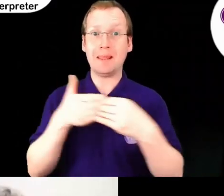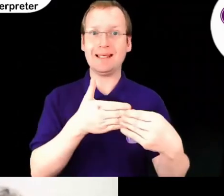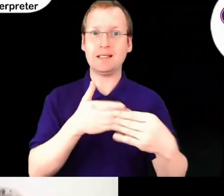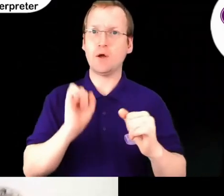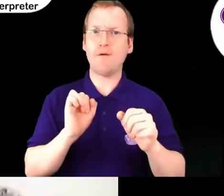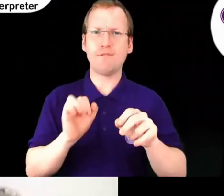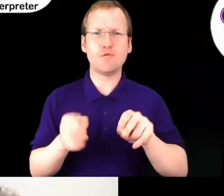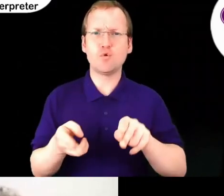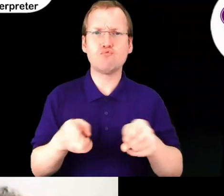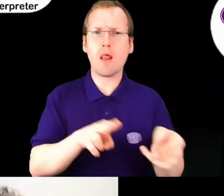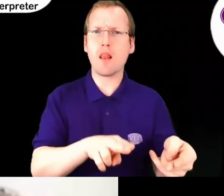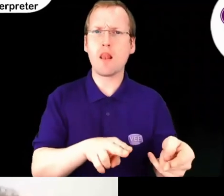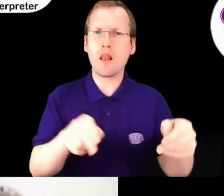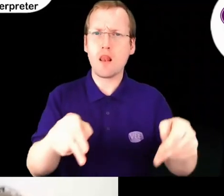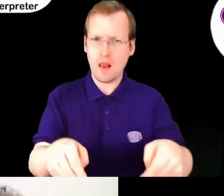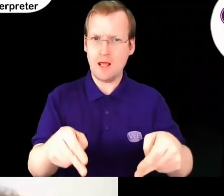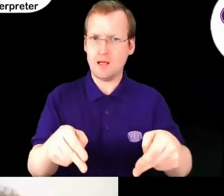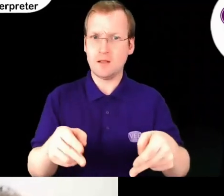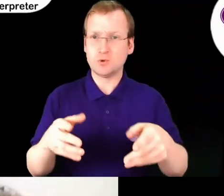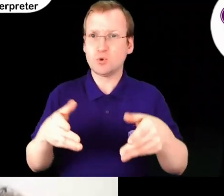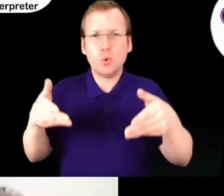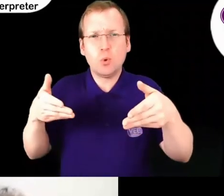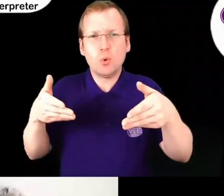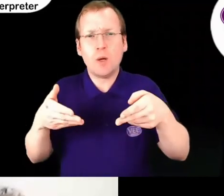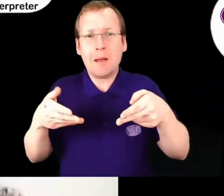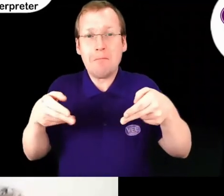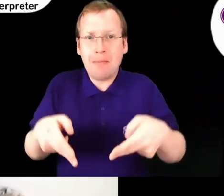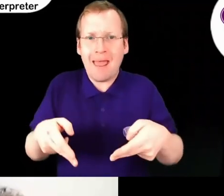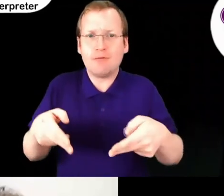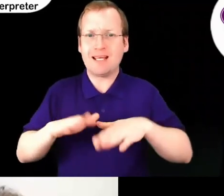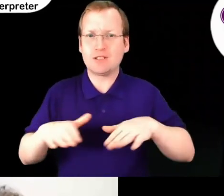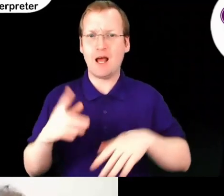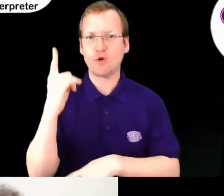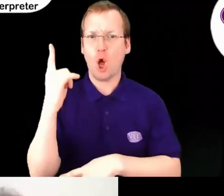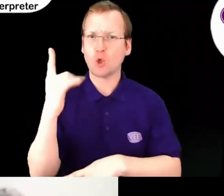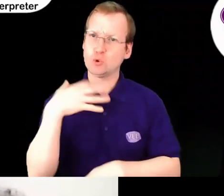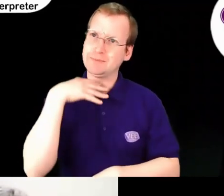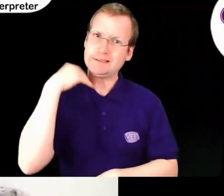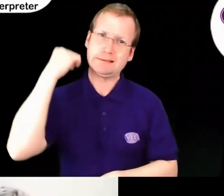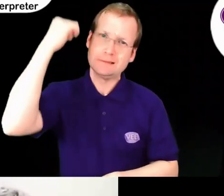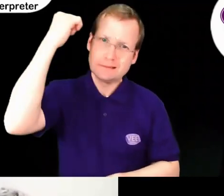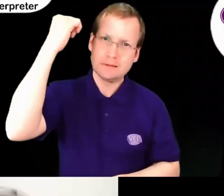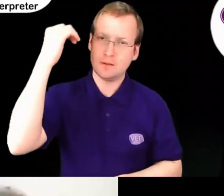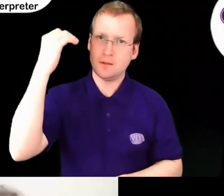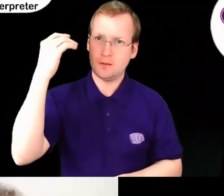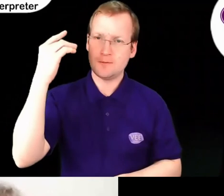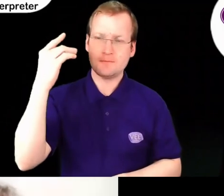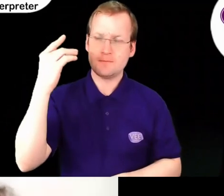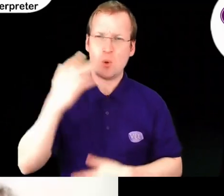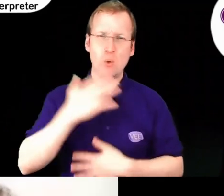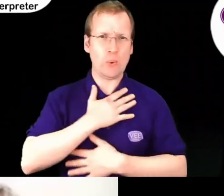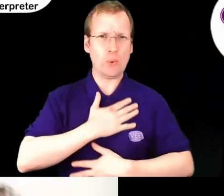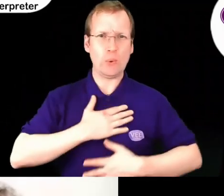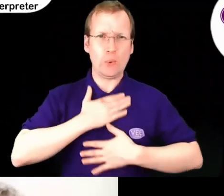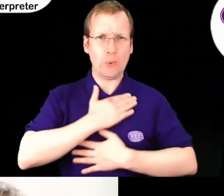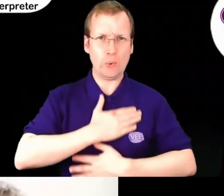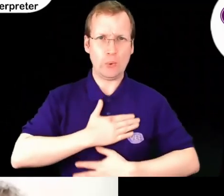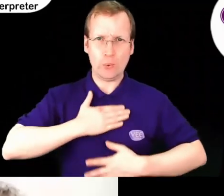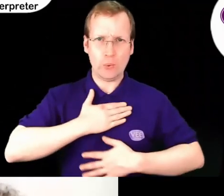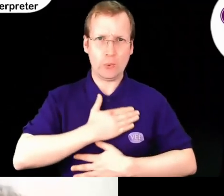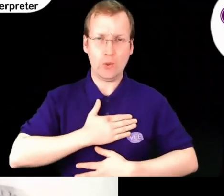most awful thing to have to bury a child of God who's taken her life. Grieving congregation. And he decided that the